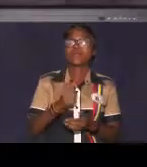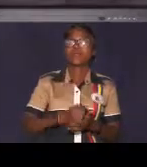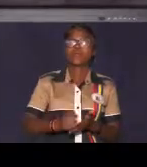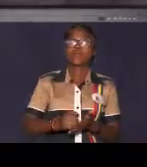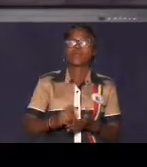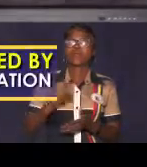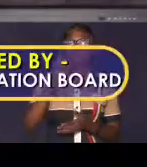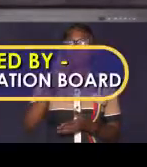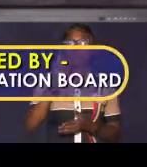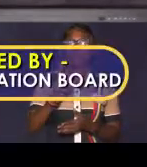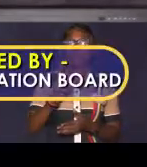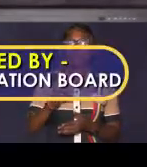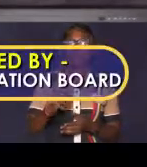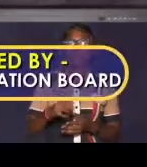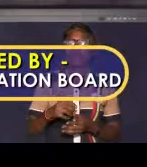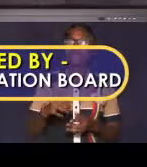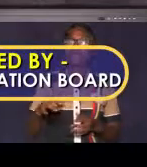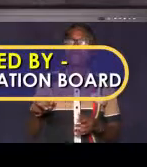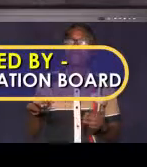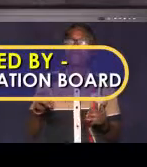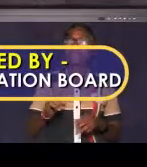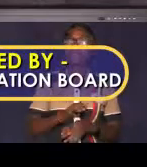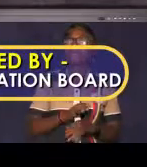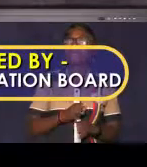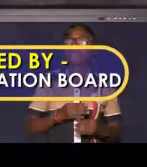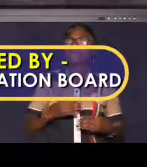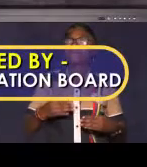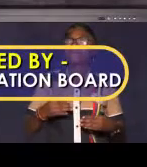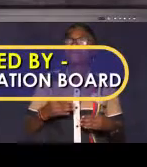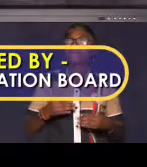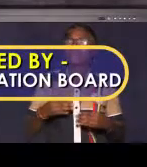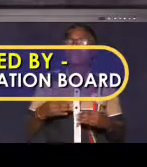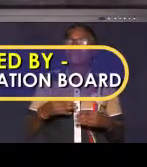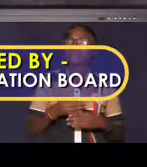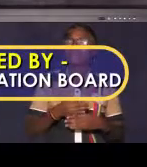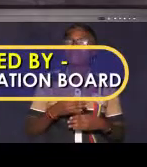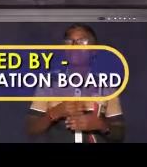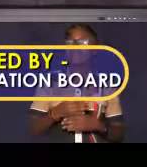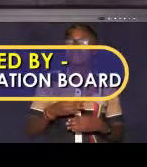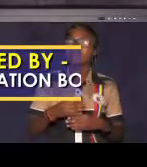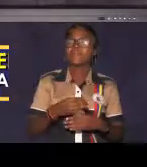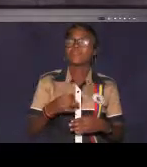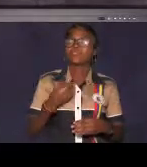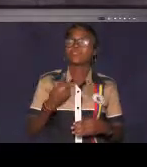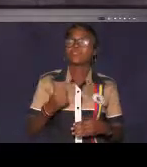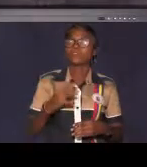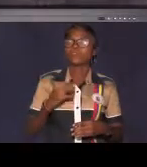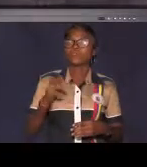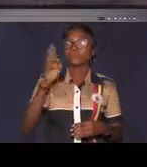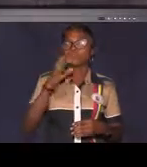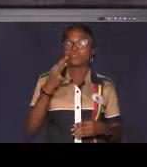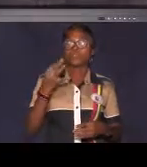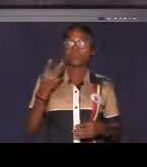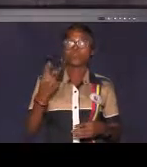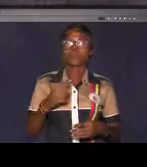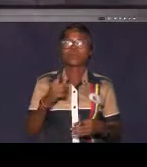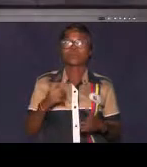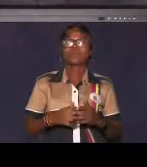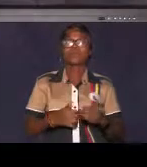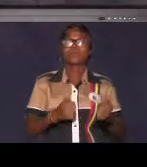3, write one major use of the following. A, gold. That is, what do we use gold